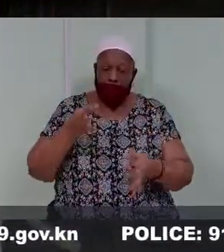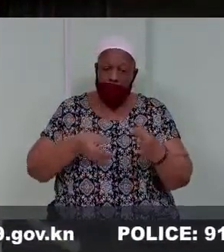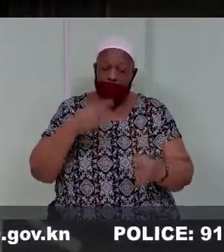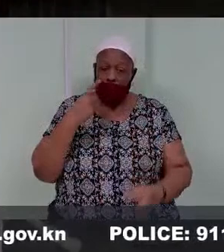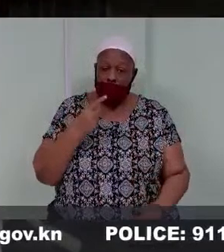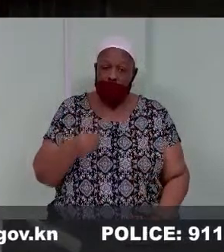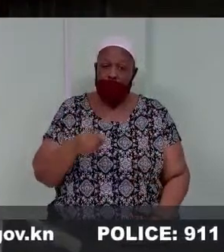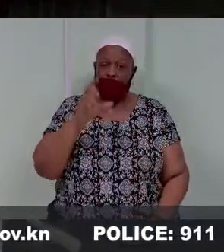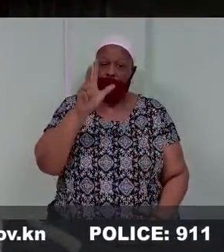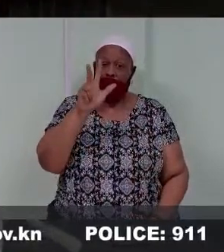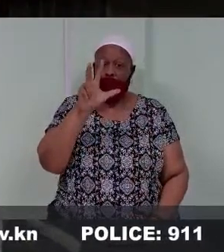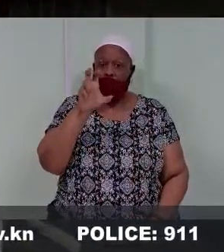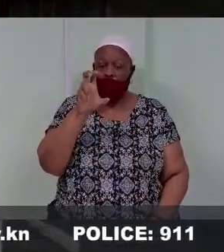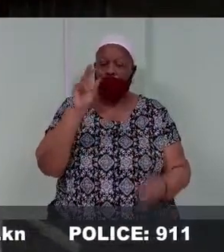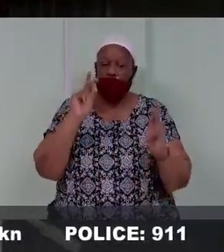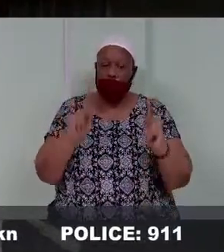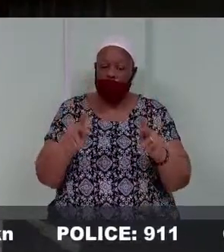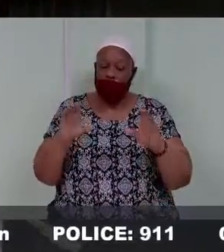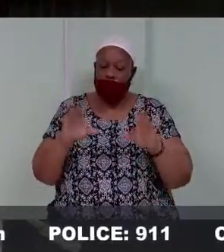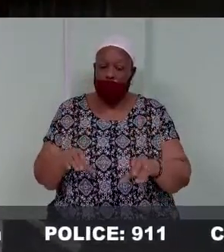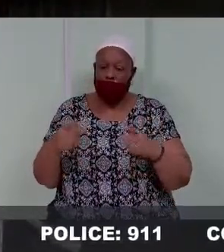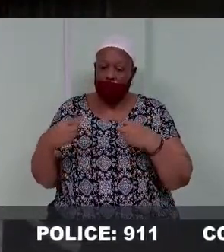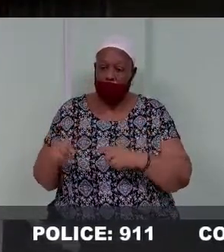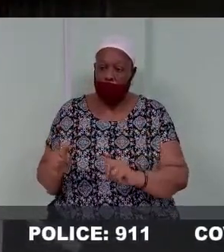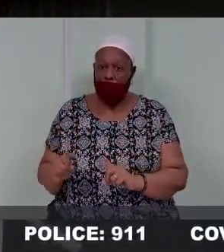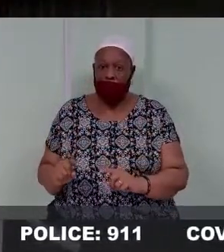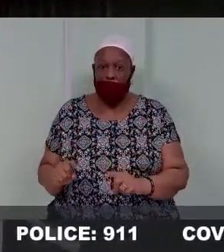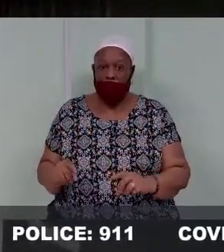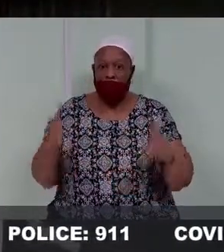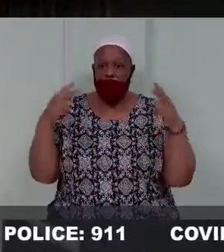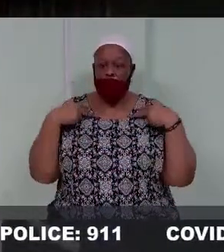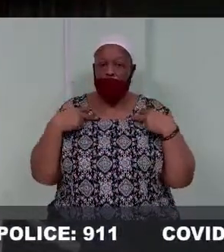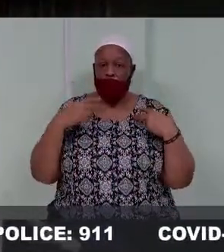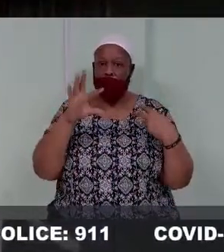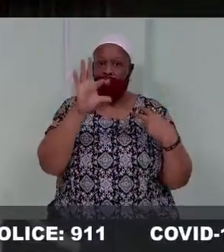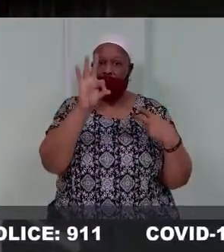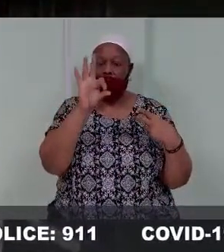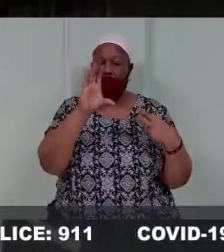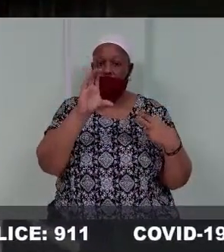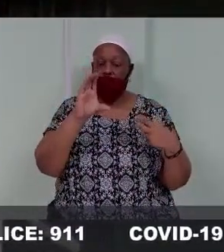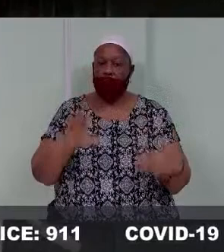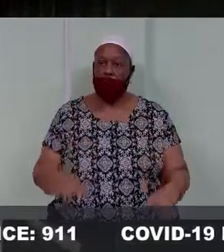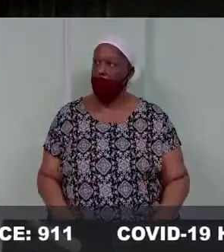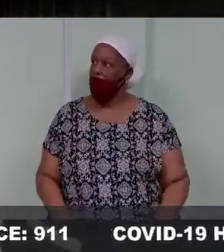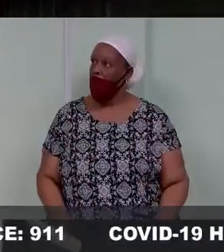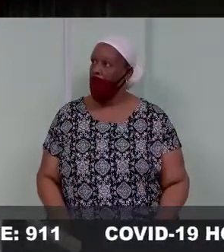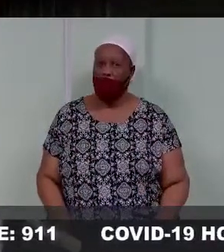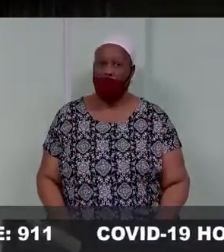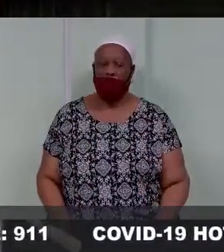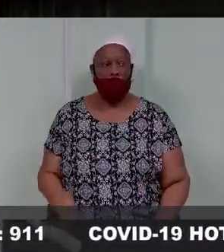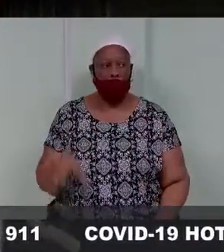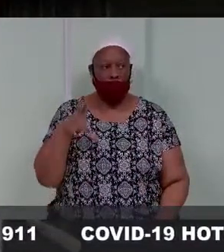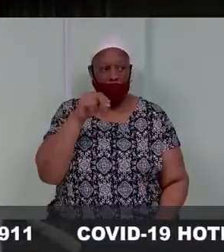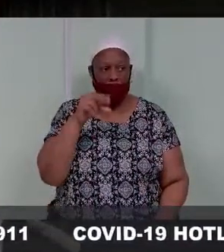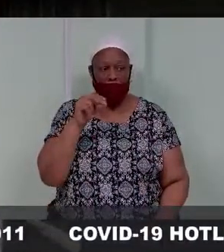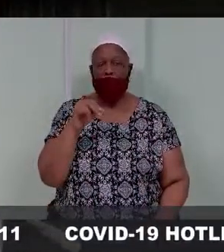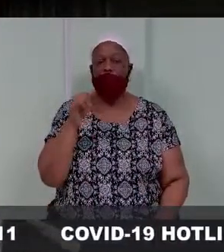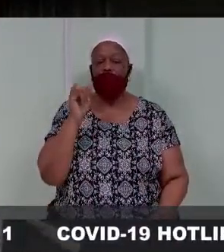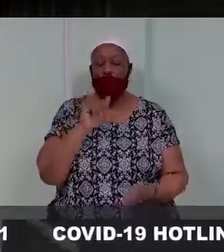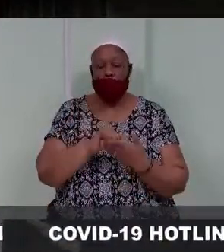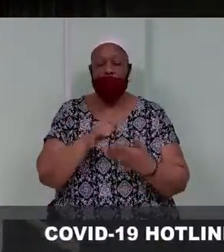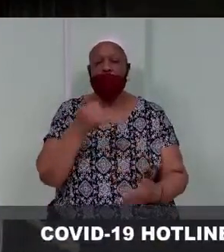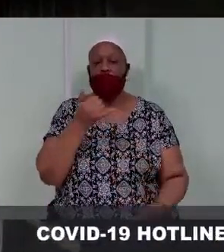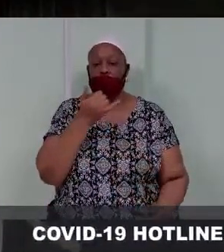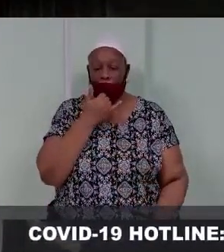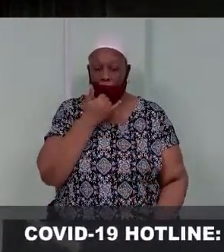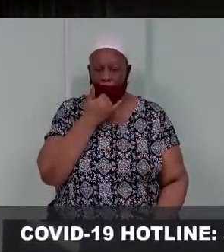with 900, whether we get in a lot of excuses that persons entered some other way, persons did this